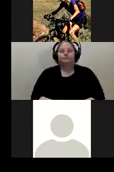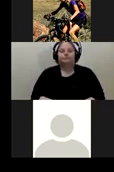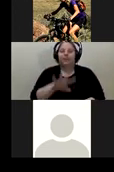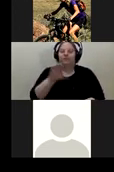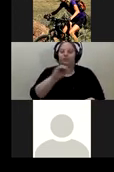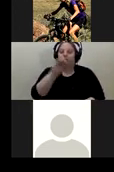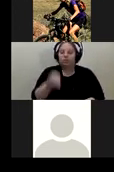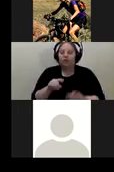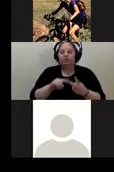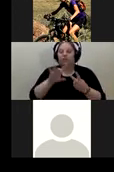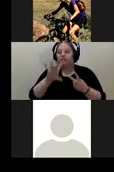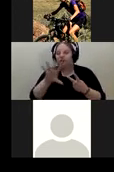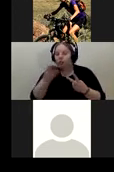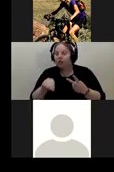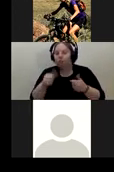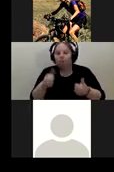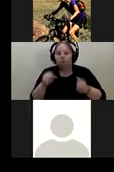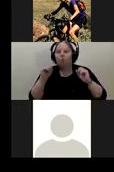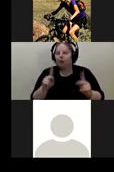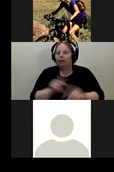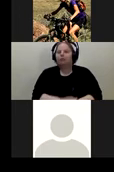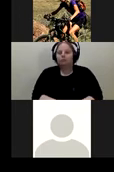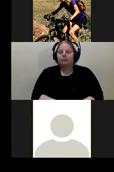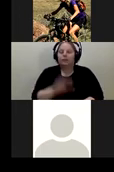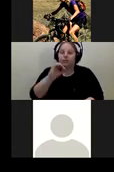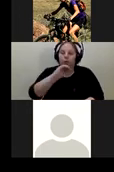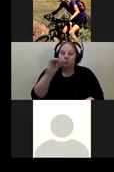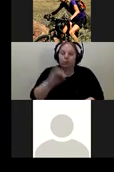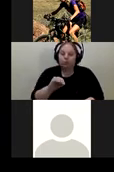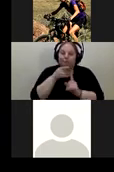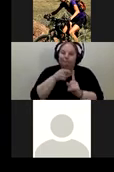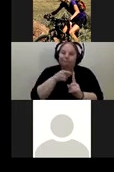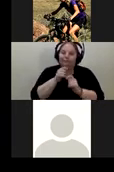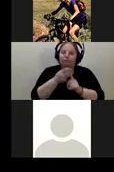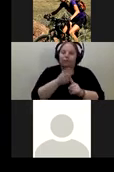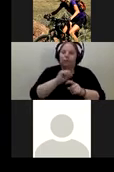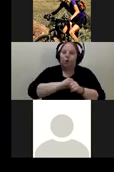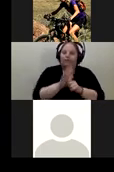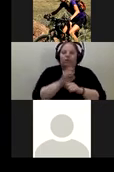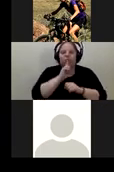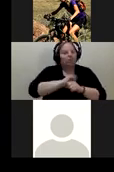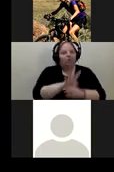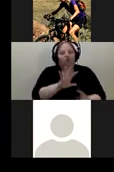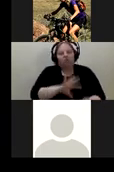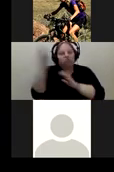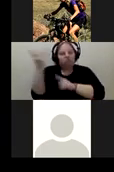50%, 85%. Okay. 0% due to COVID. Ugh, COVID's really messing us up,